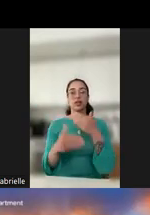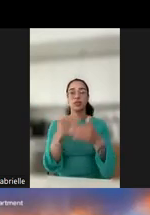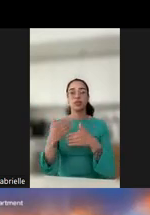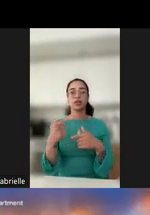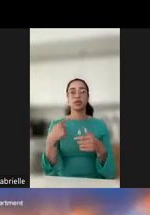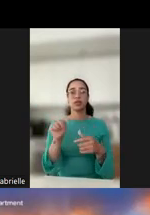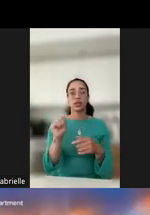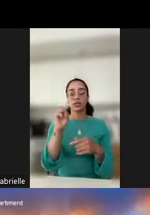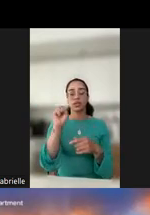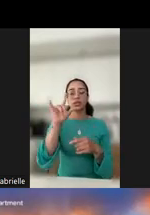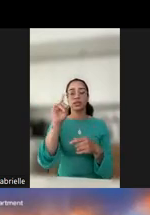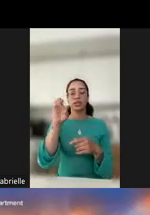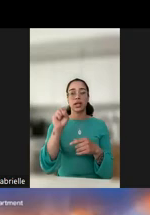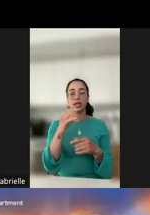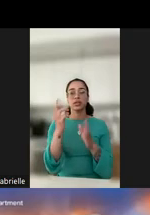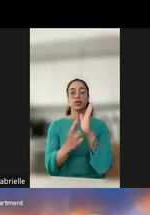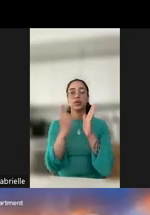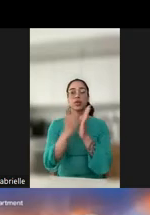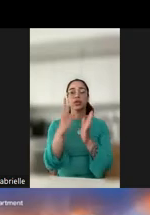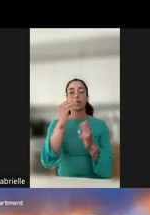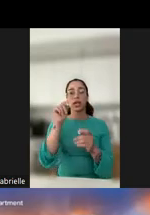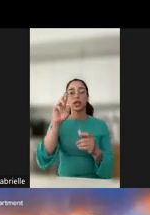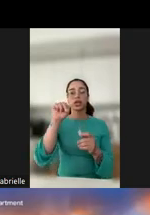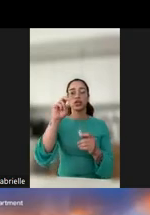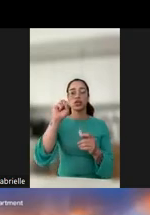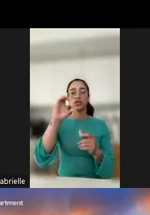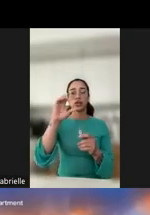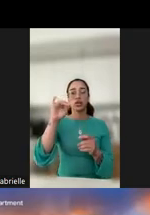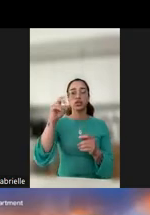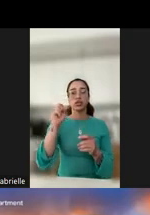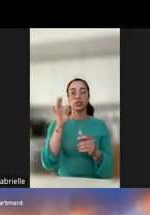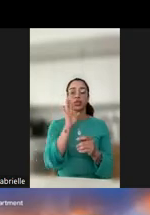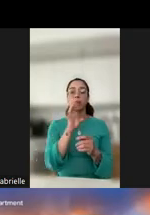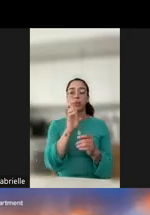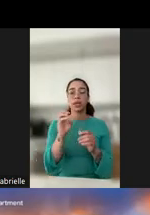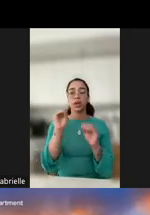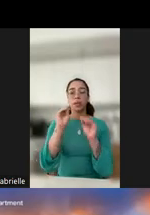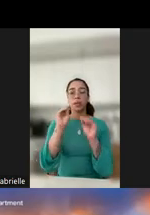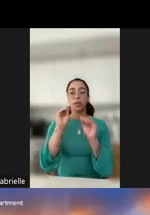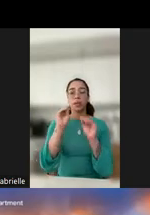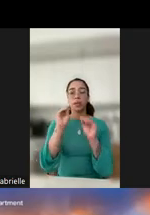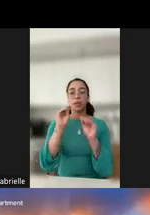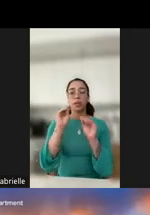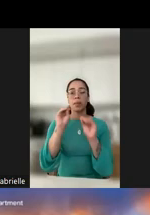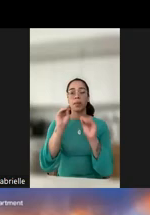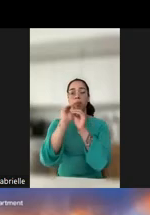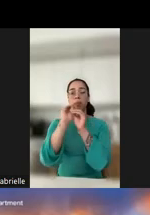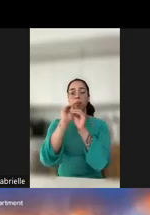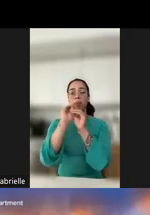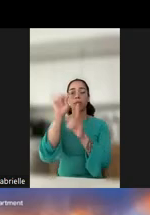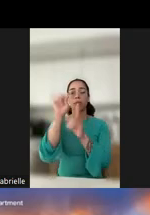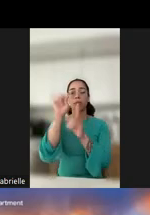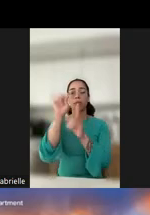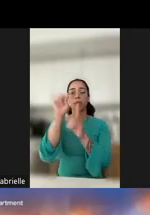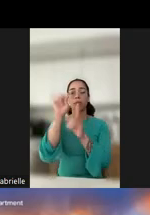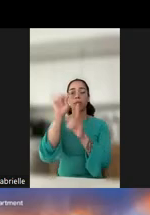the recording, our transcript, and the agenda will be posted to Cal HHS's Master Plan for Aging webpage, and we can post